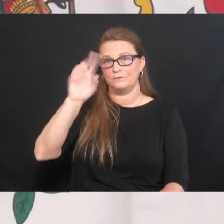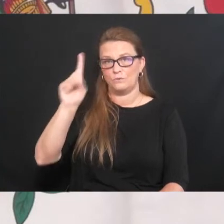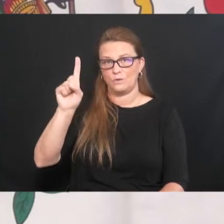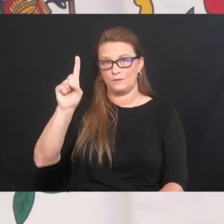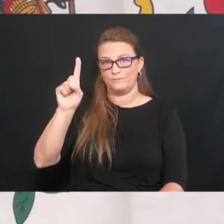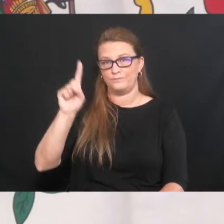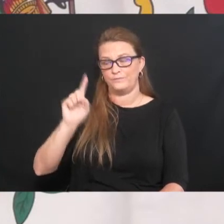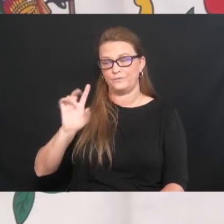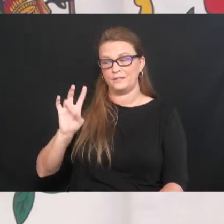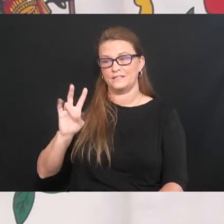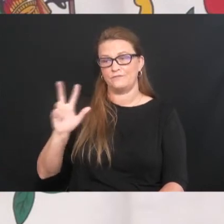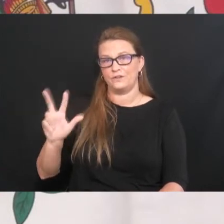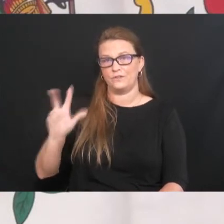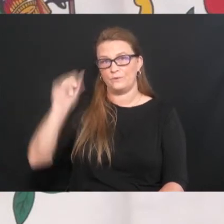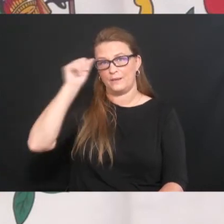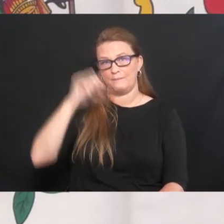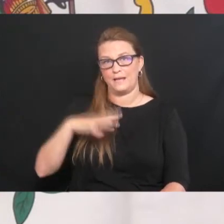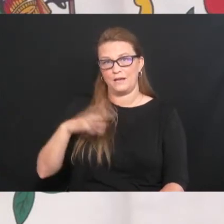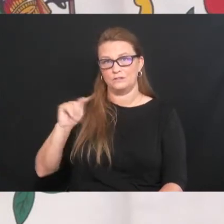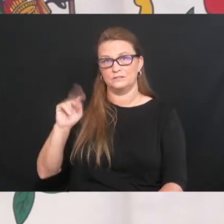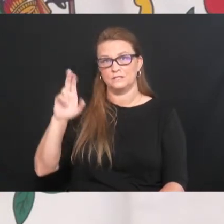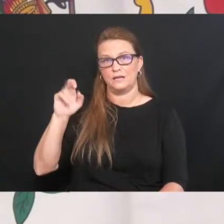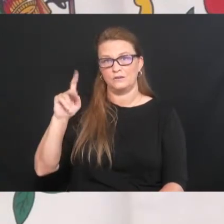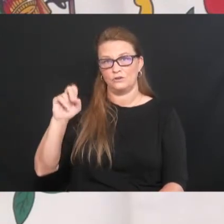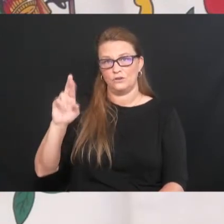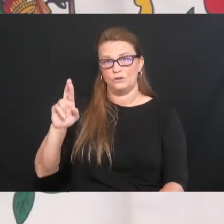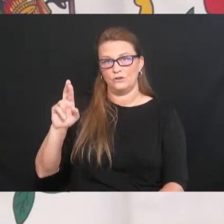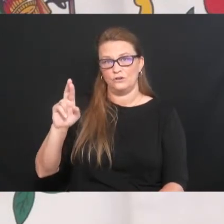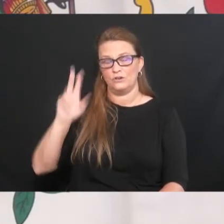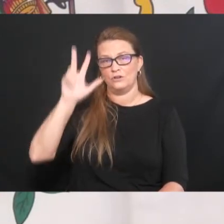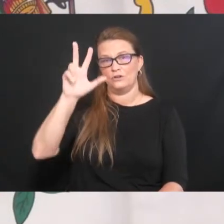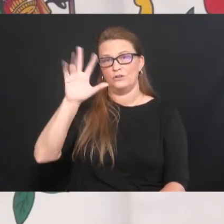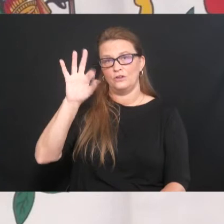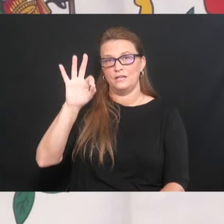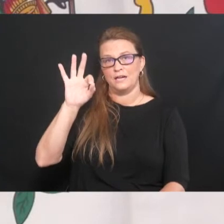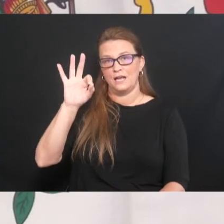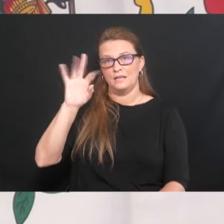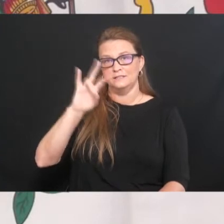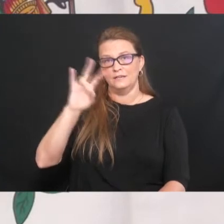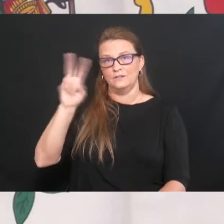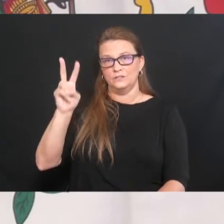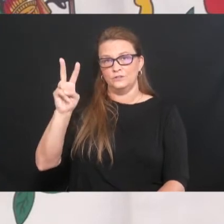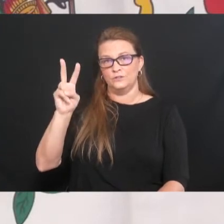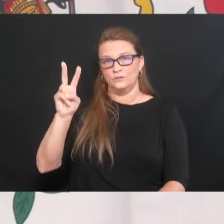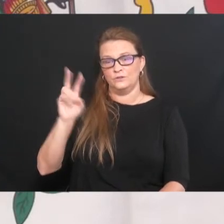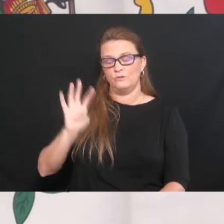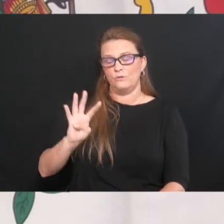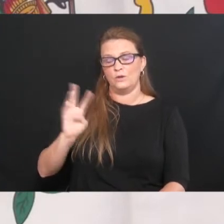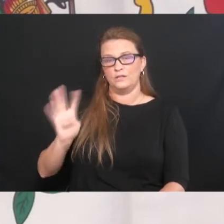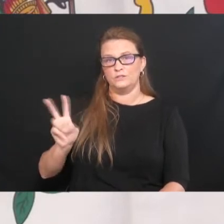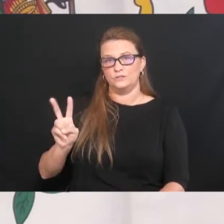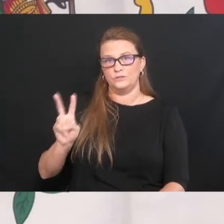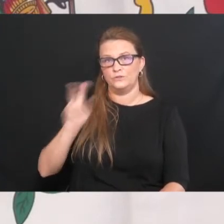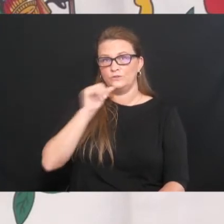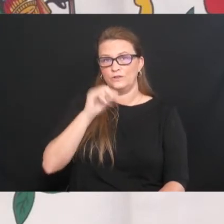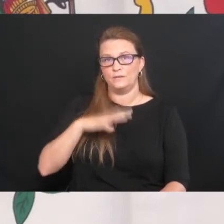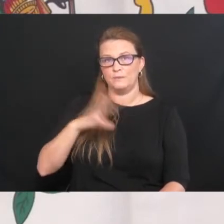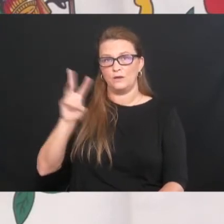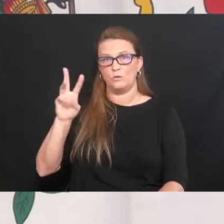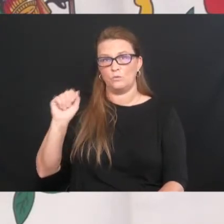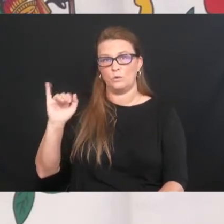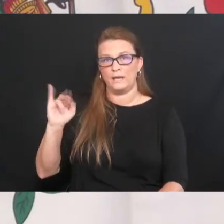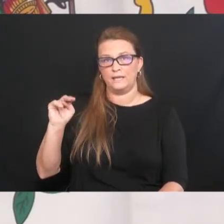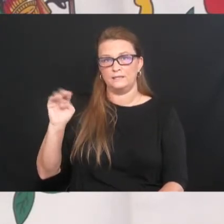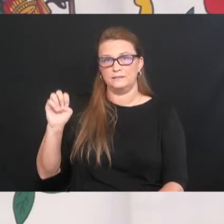death is a 73-year-old male from Tucker County. The 3,972nd death is a 42-year-old female from Wayne